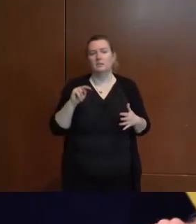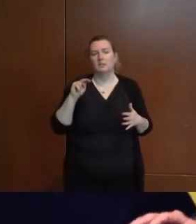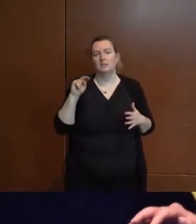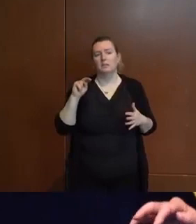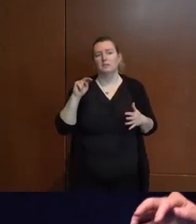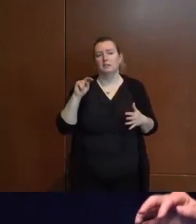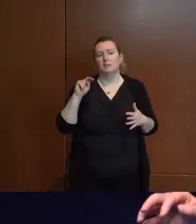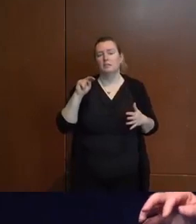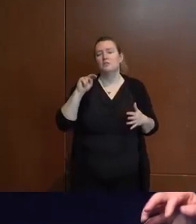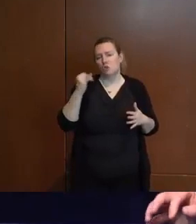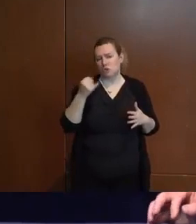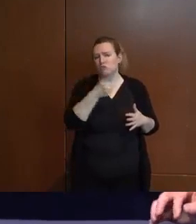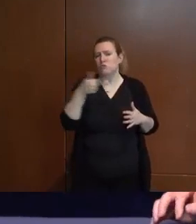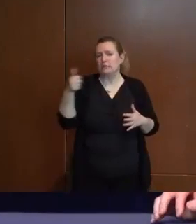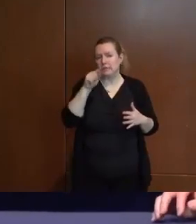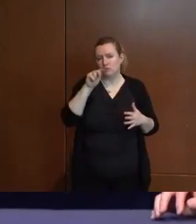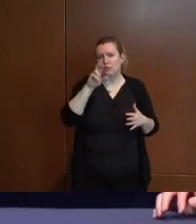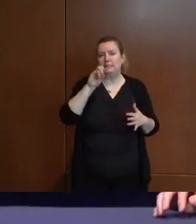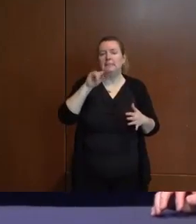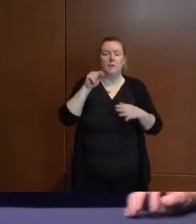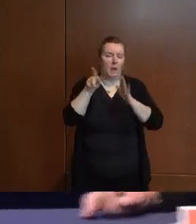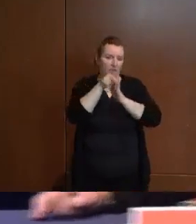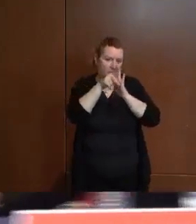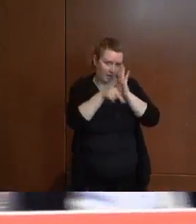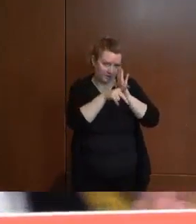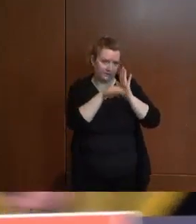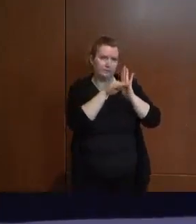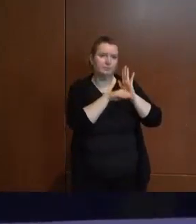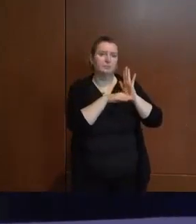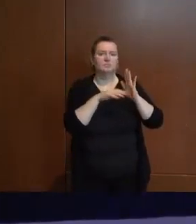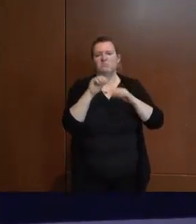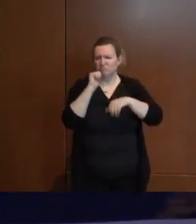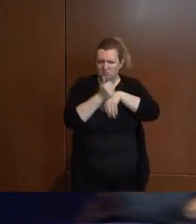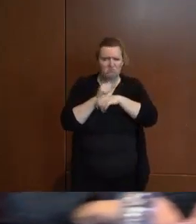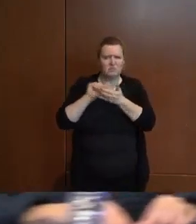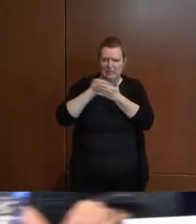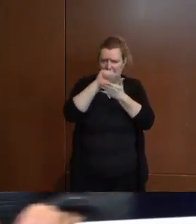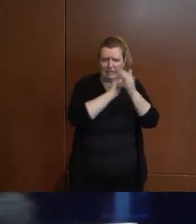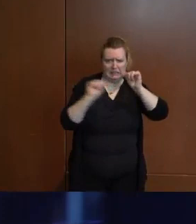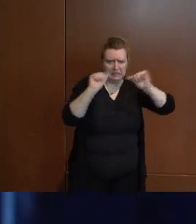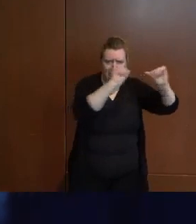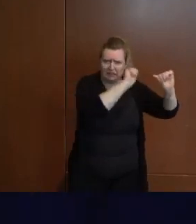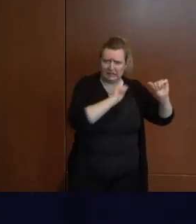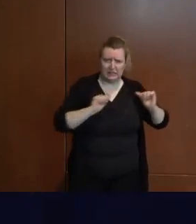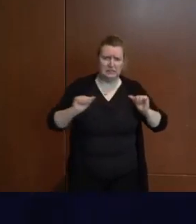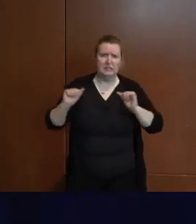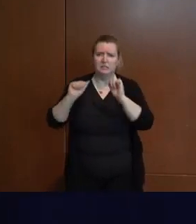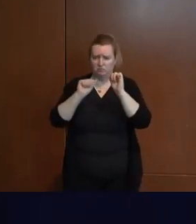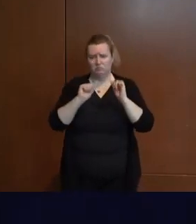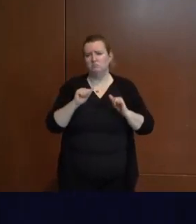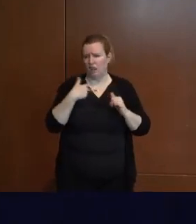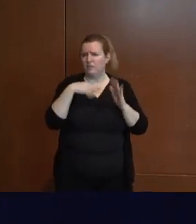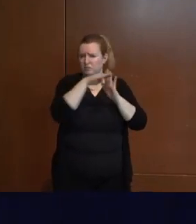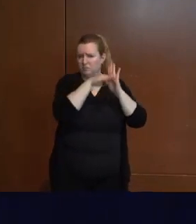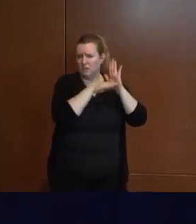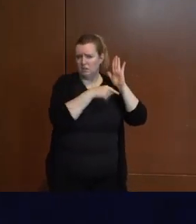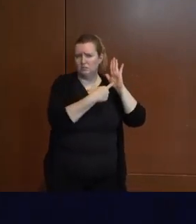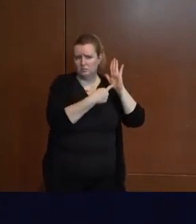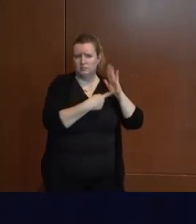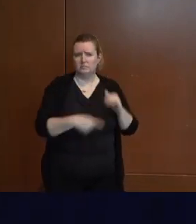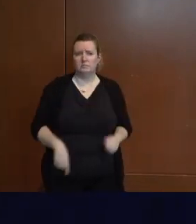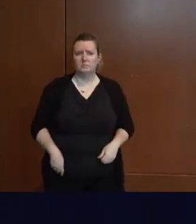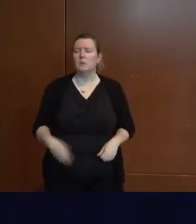of business they're in. Pat Callahan on state troopers. I have the global law enforcement numbers, which I won't give out of my